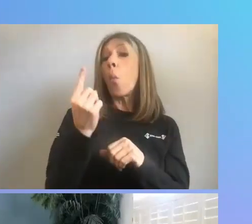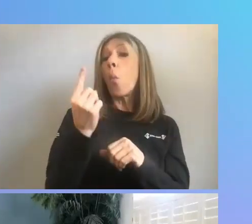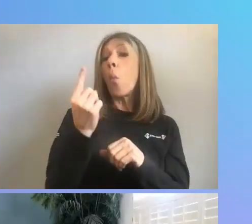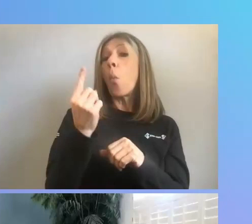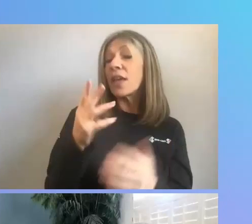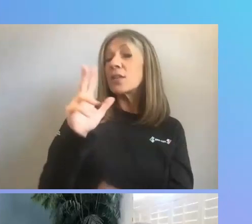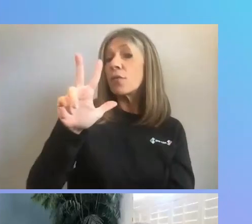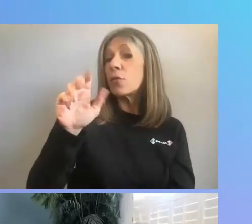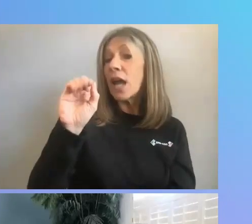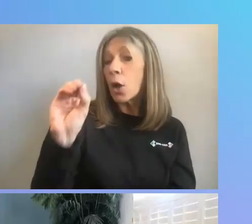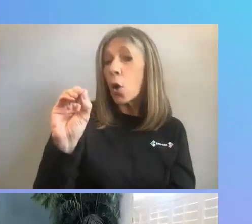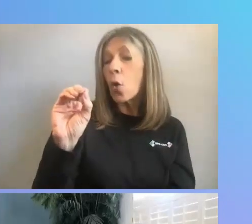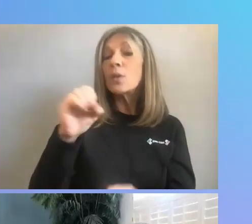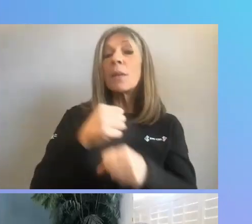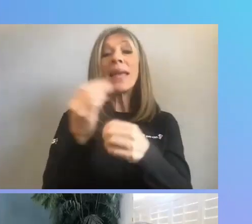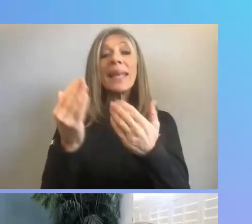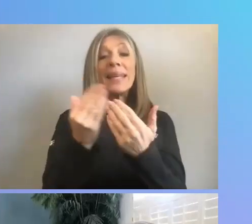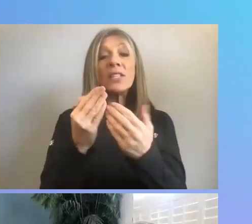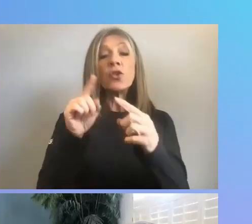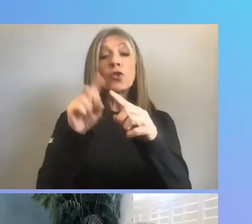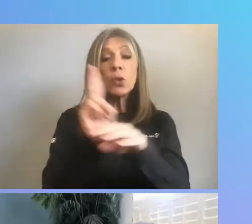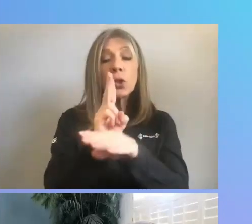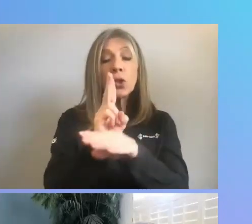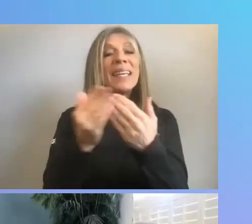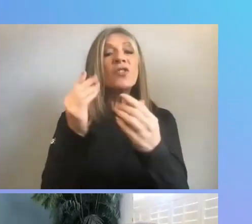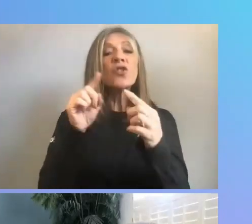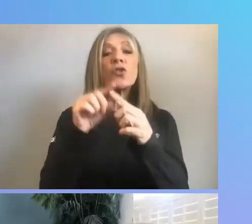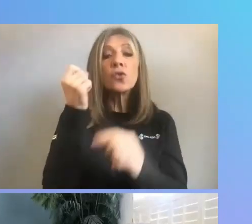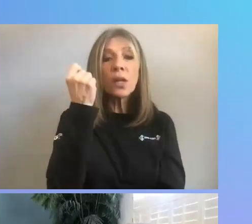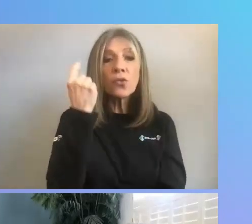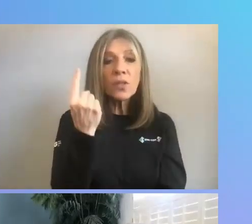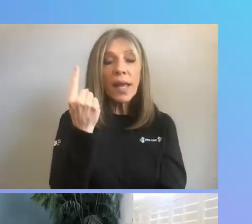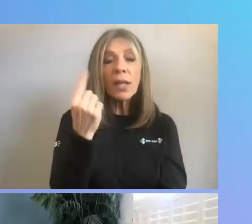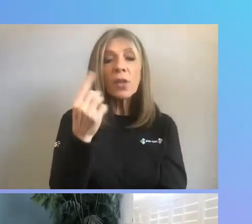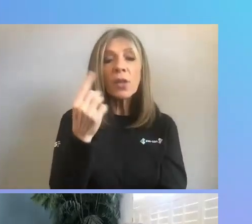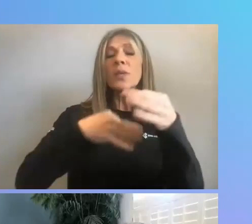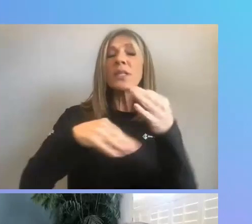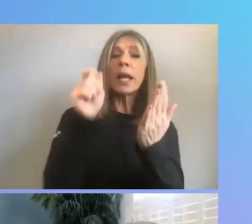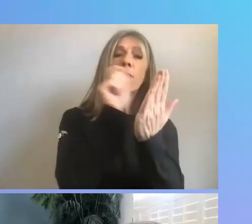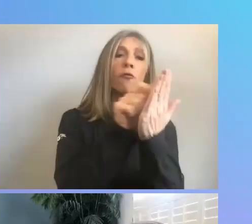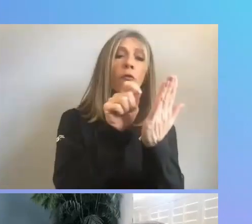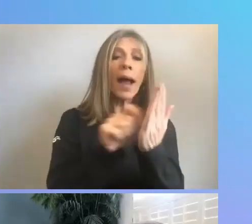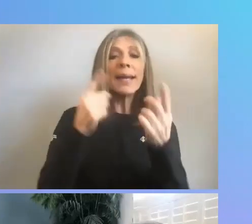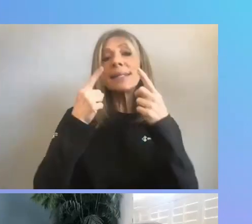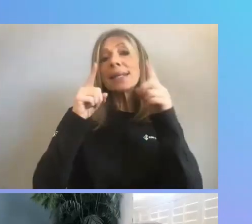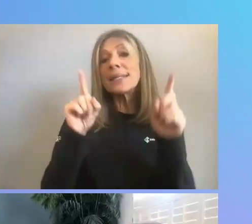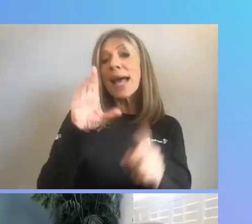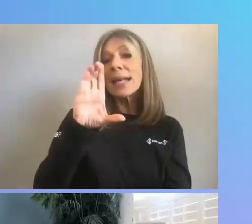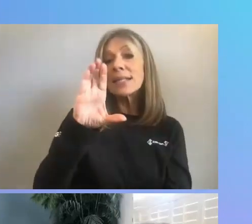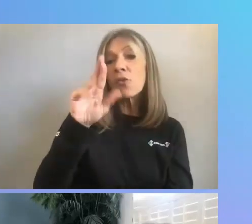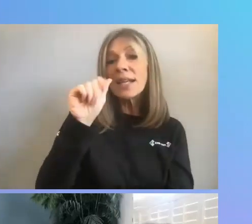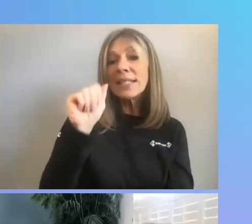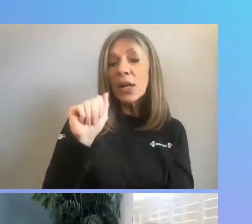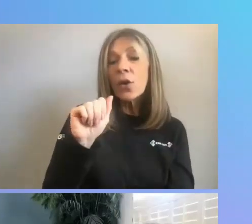it easier to use and easier to understand. And so rather than just writing success criteria the way it was done